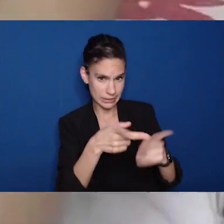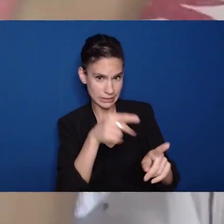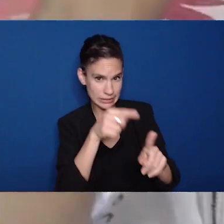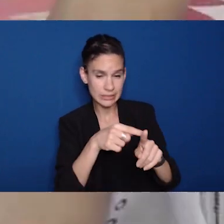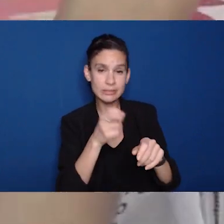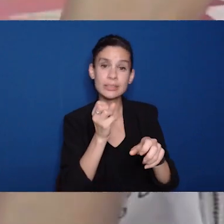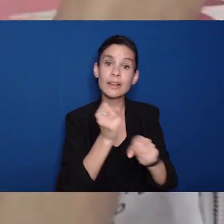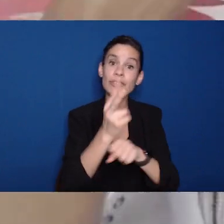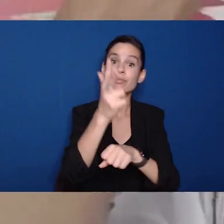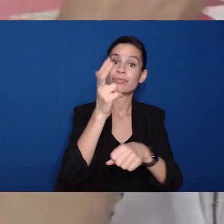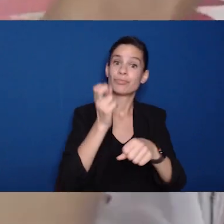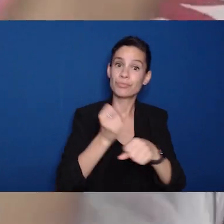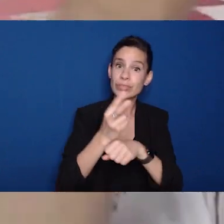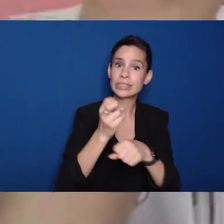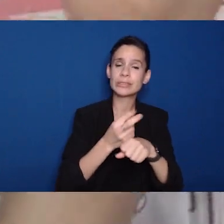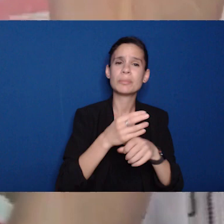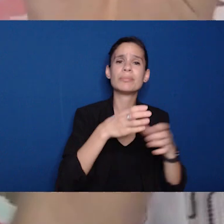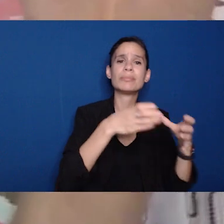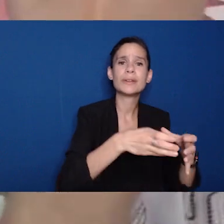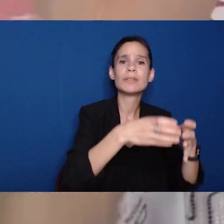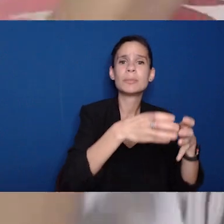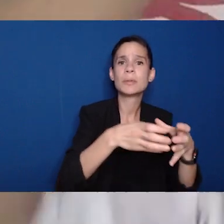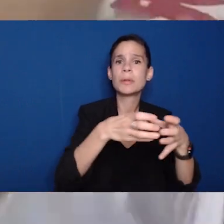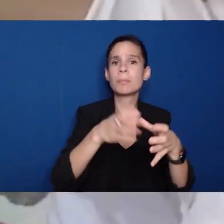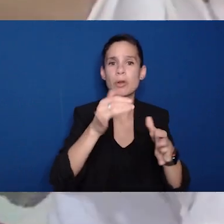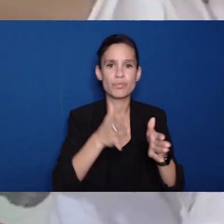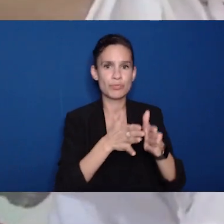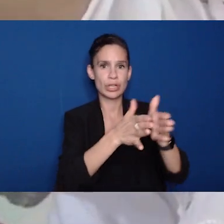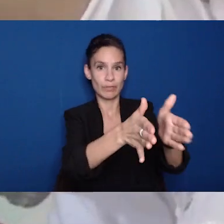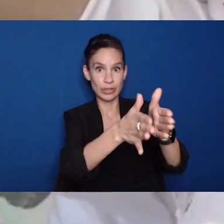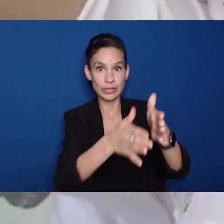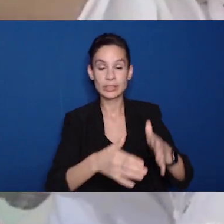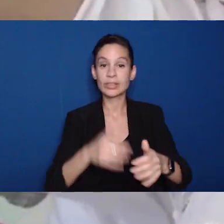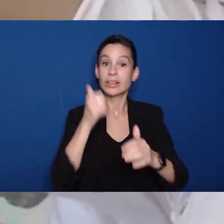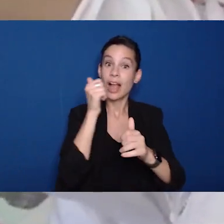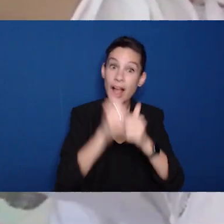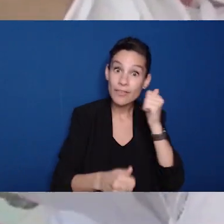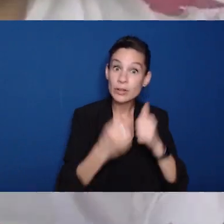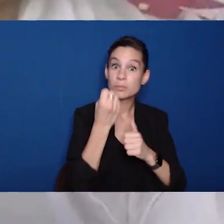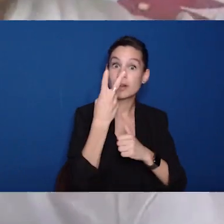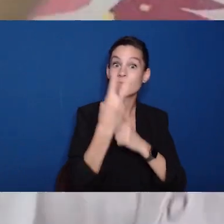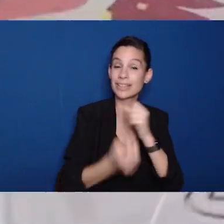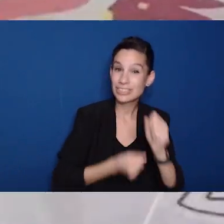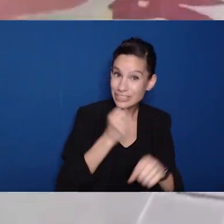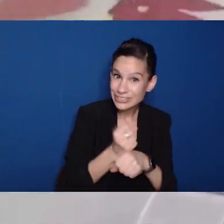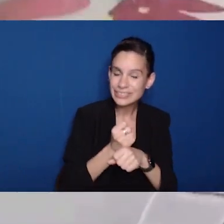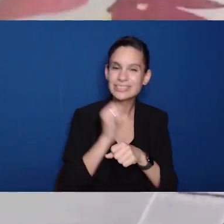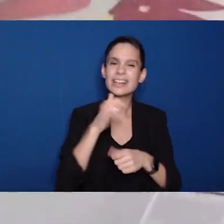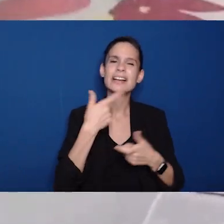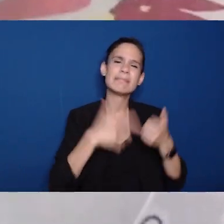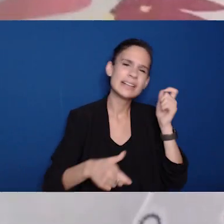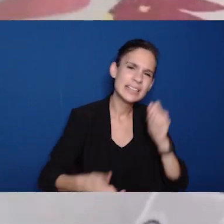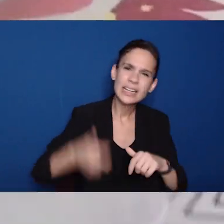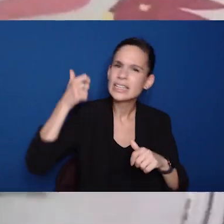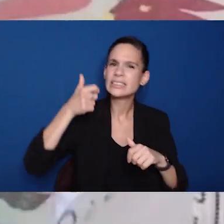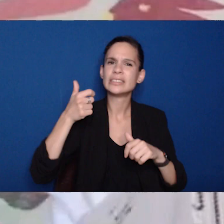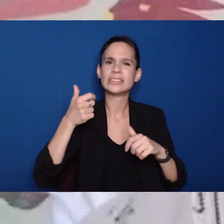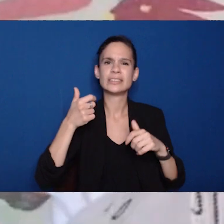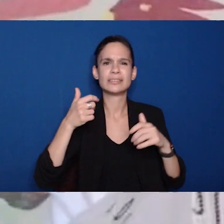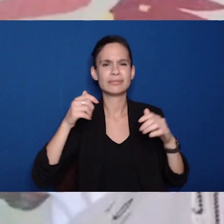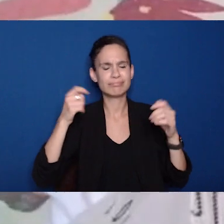different location on the Ganges River in India. And then every 12 years, they have the Maha, which is the big